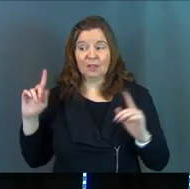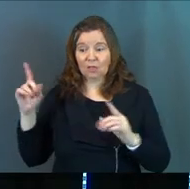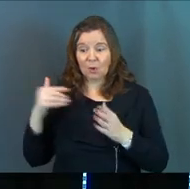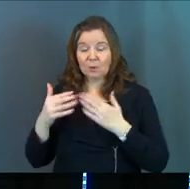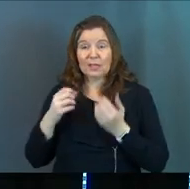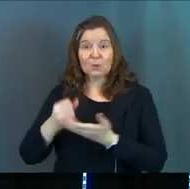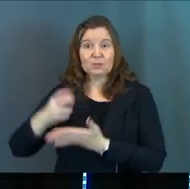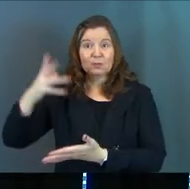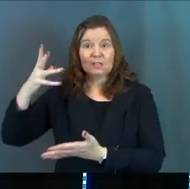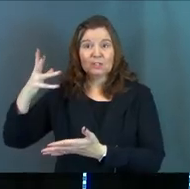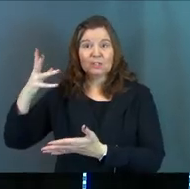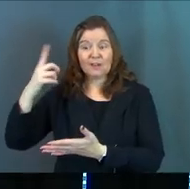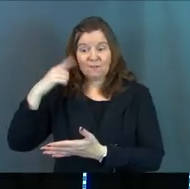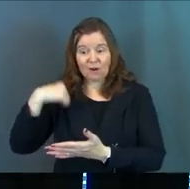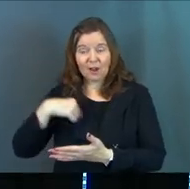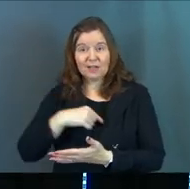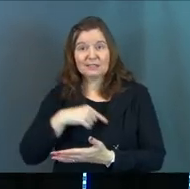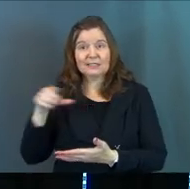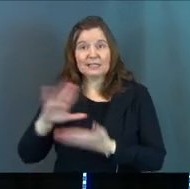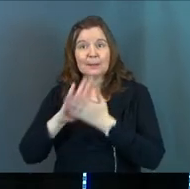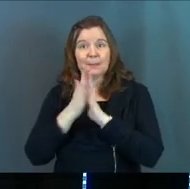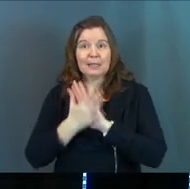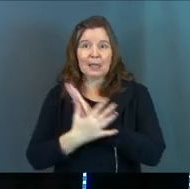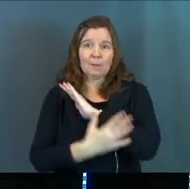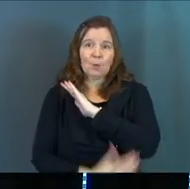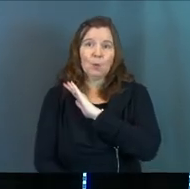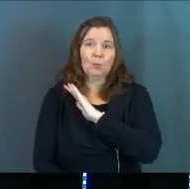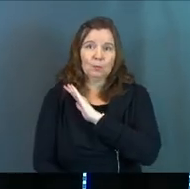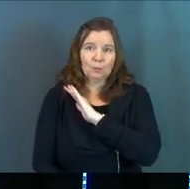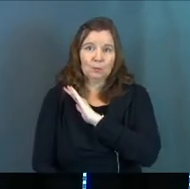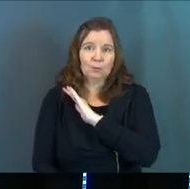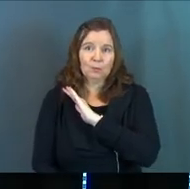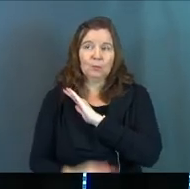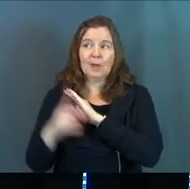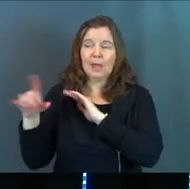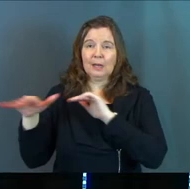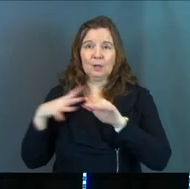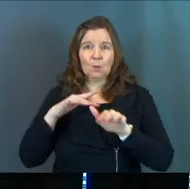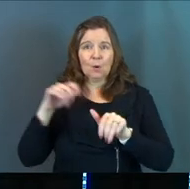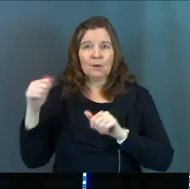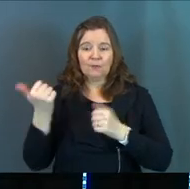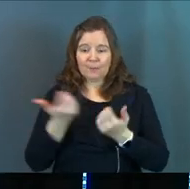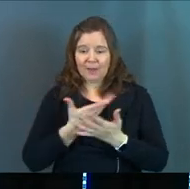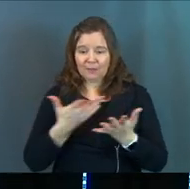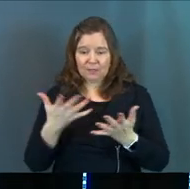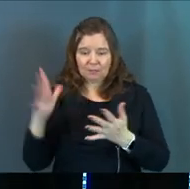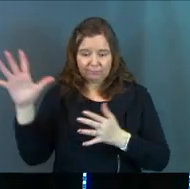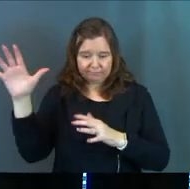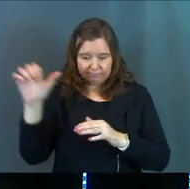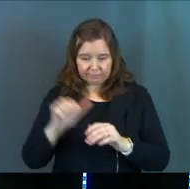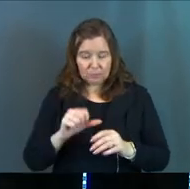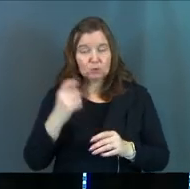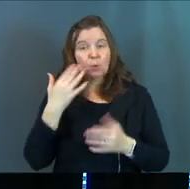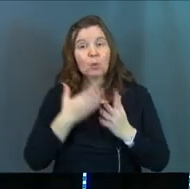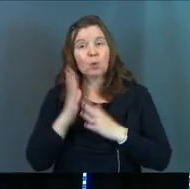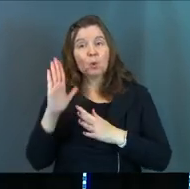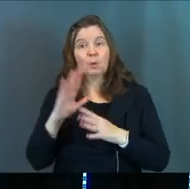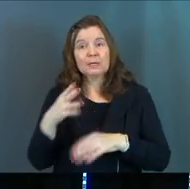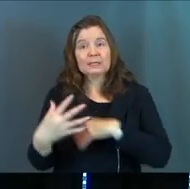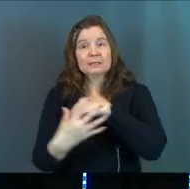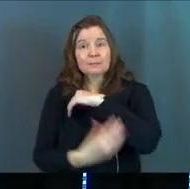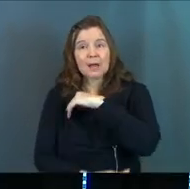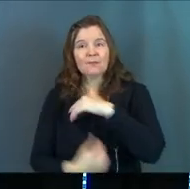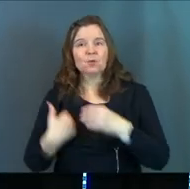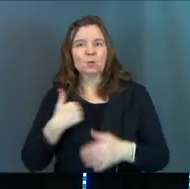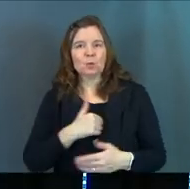Though he was rich, for us, he became poor. And he walked away from it all so that through his